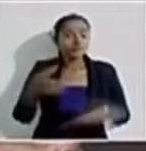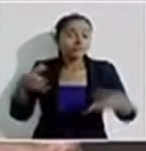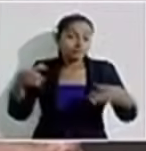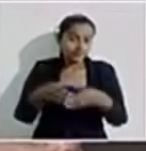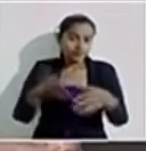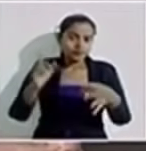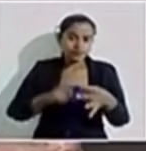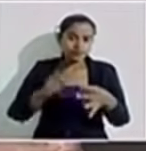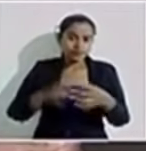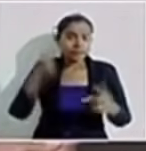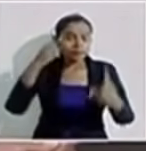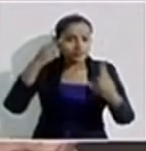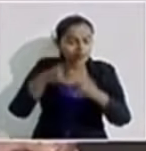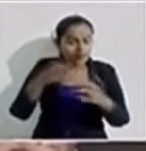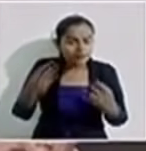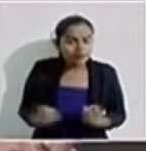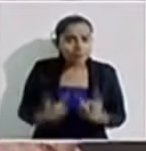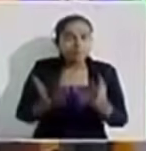matter today.